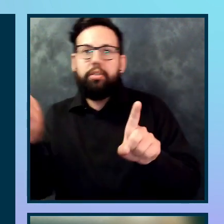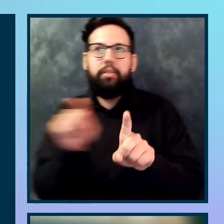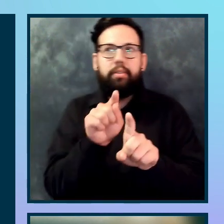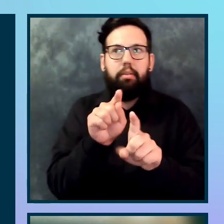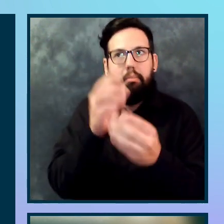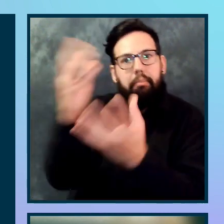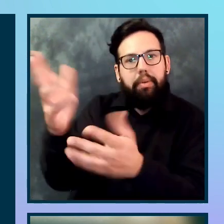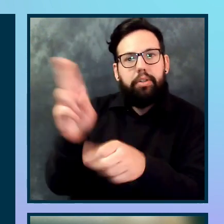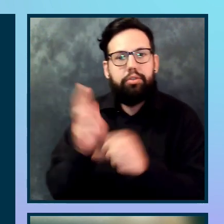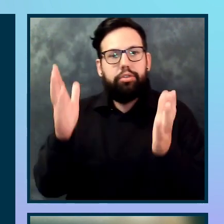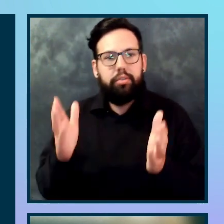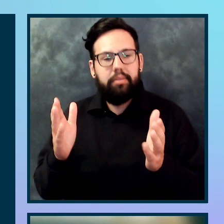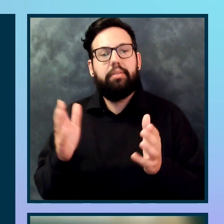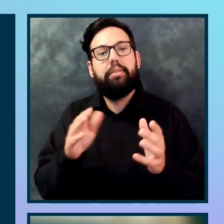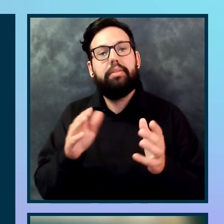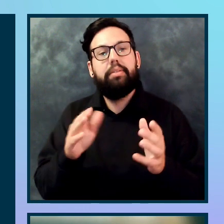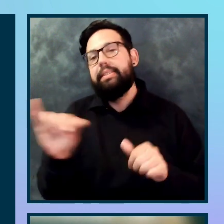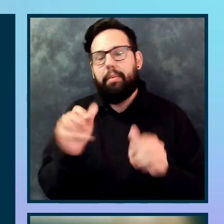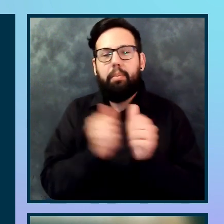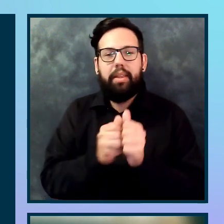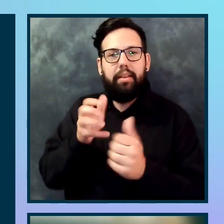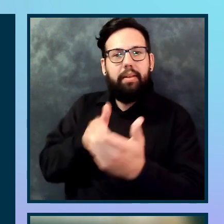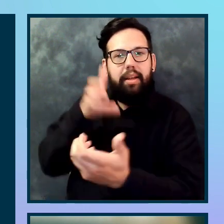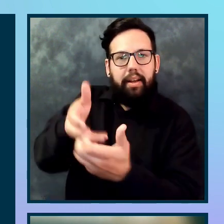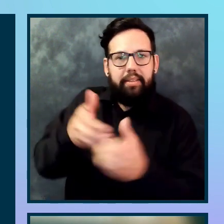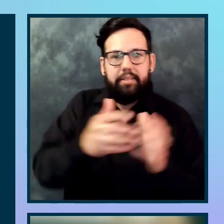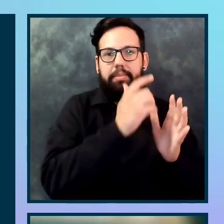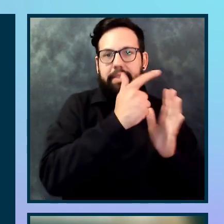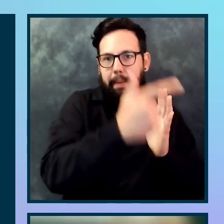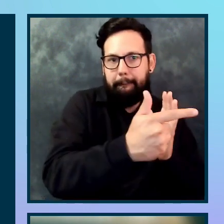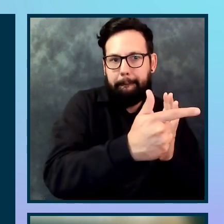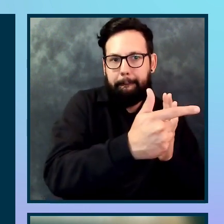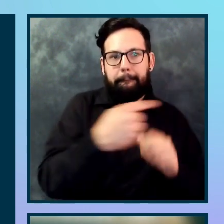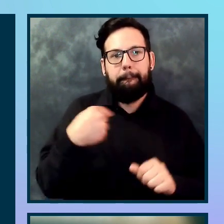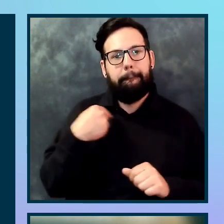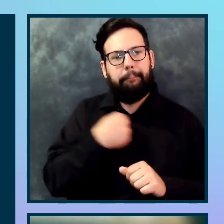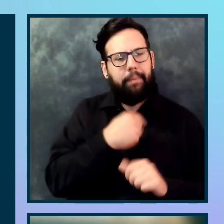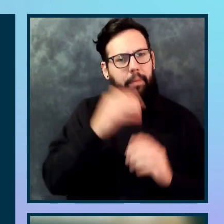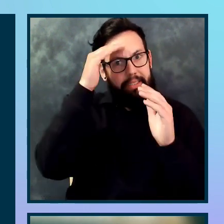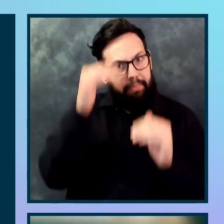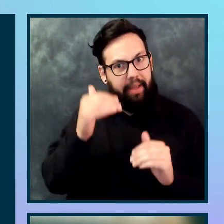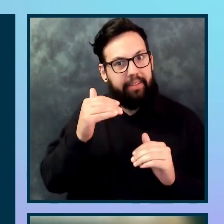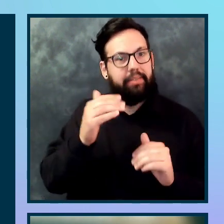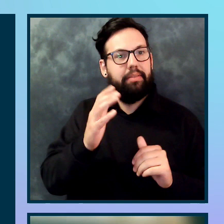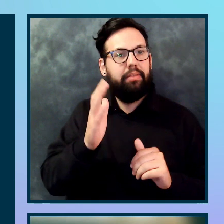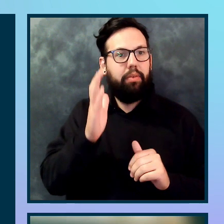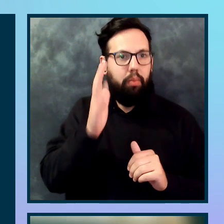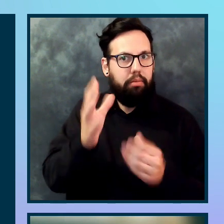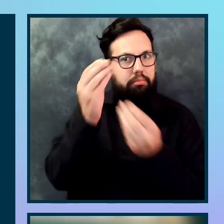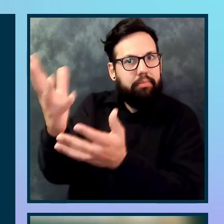have, we would expect the announcement to be, we'd want the announcement to be pot size, 0-inch,